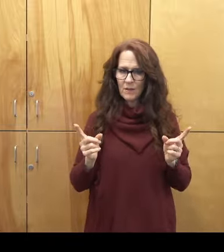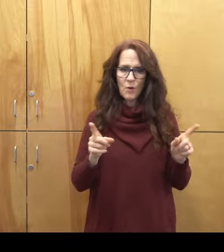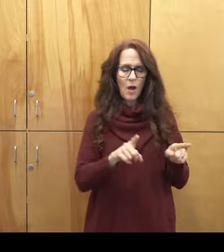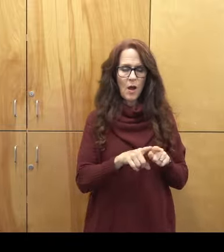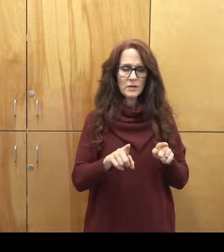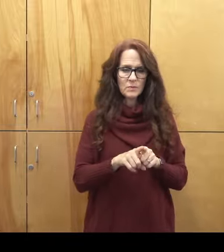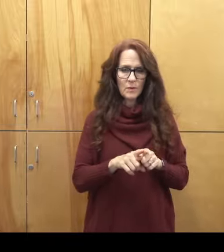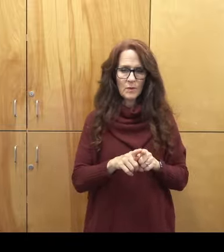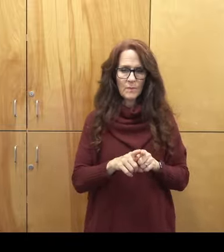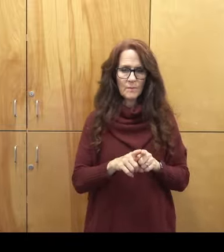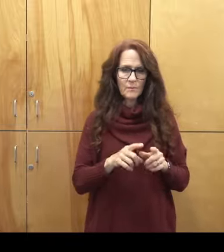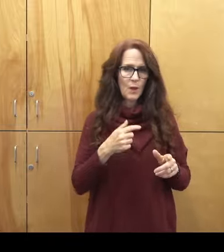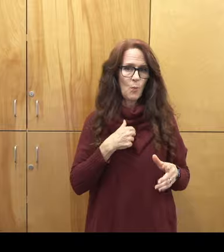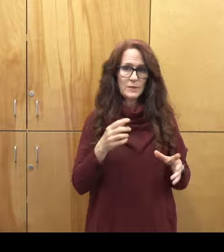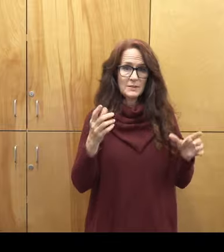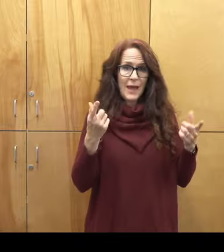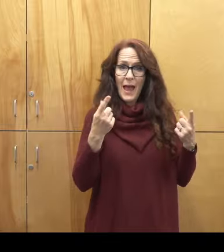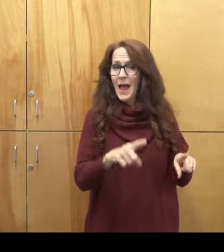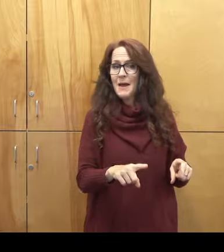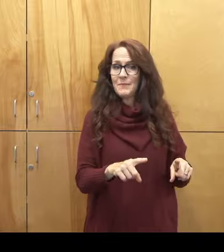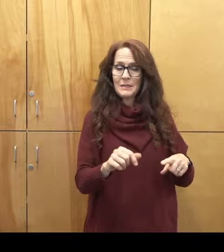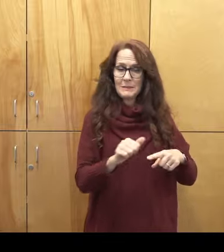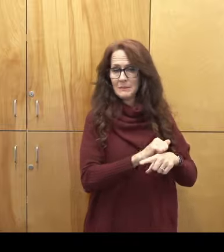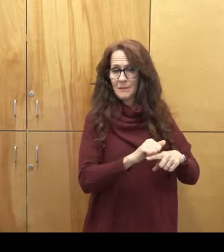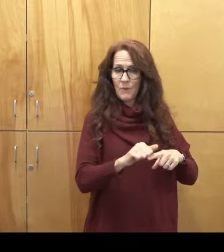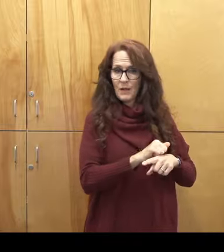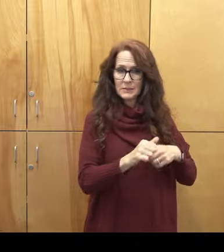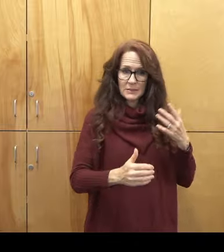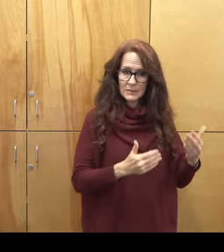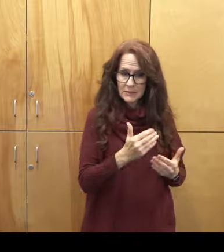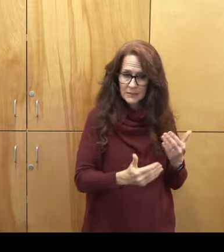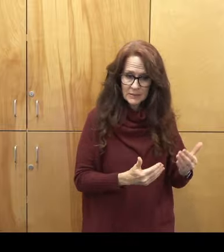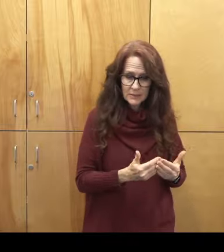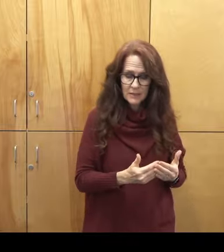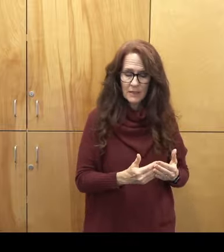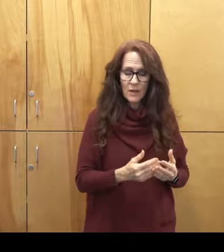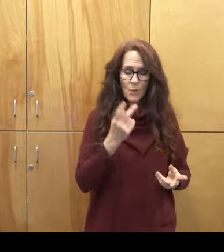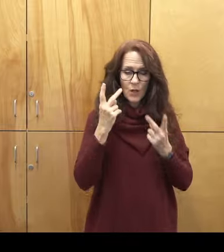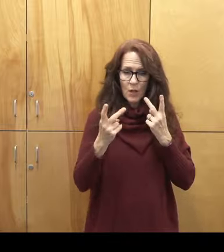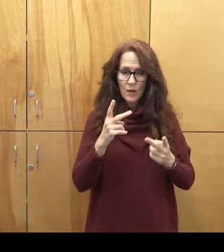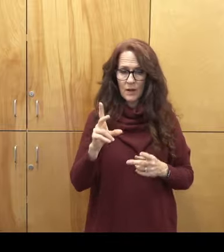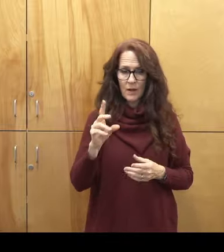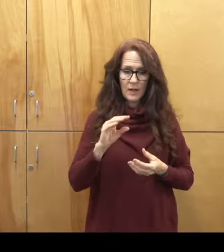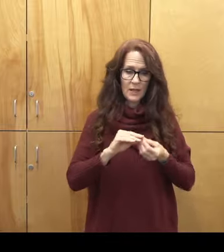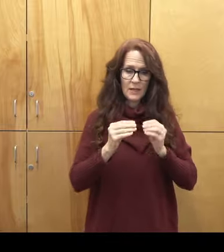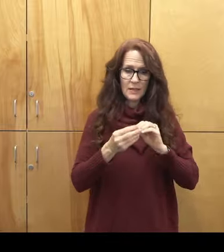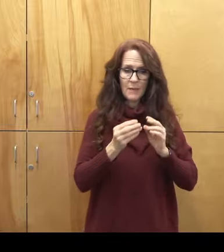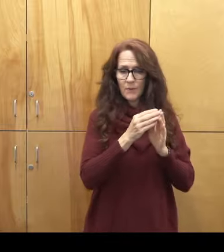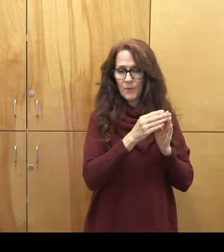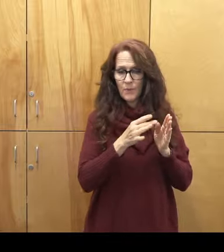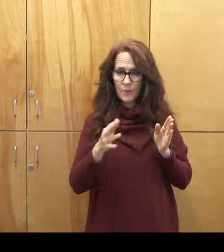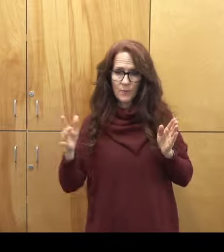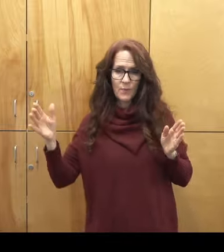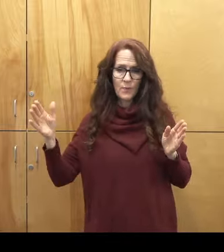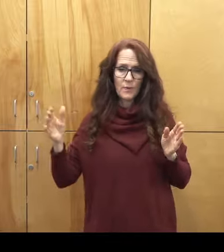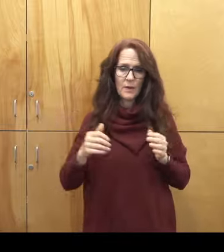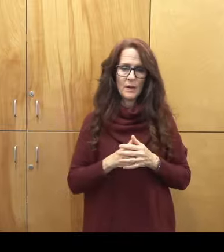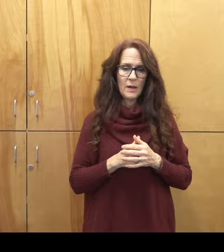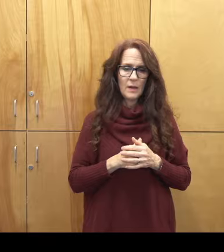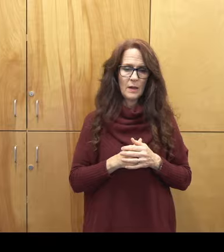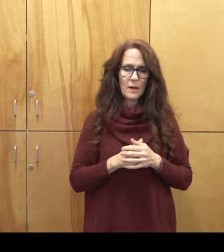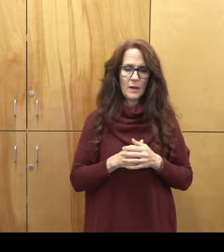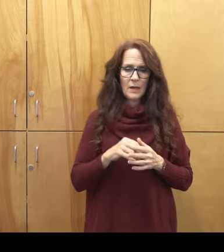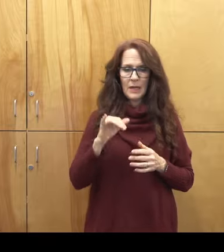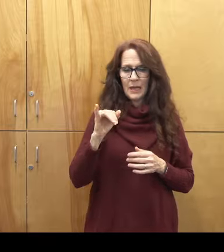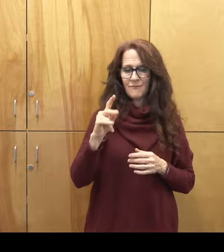look at what are the practices that might be different in our system. And so when we looked at data across, we made some inferences regarding